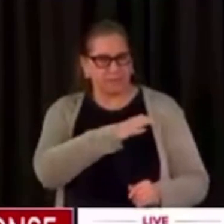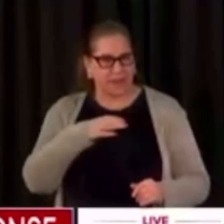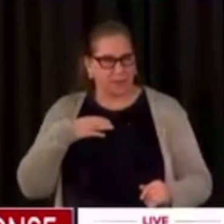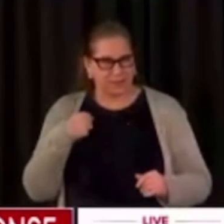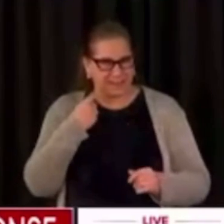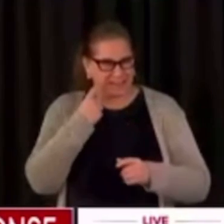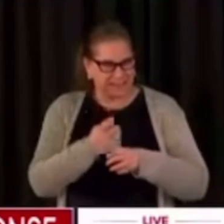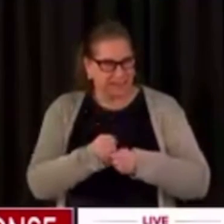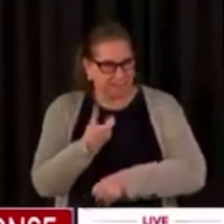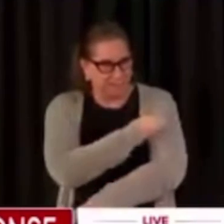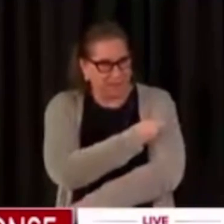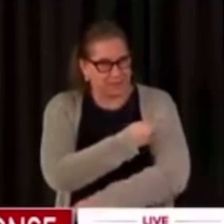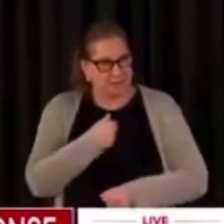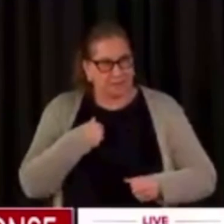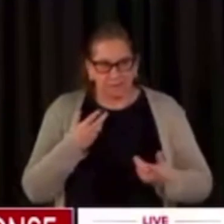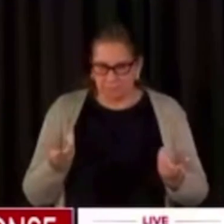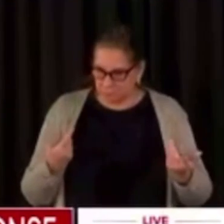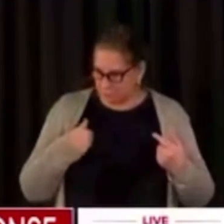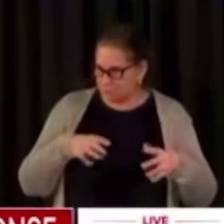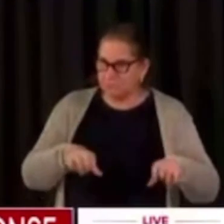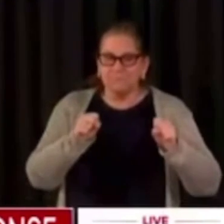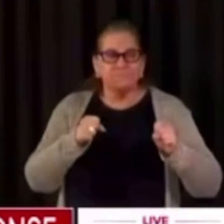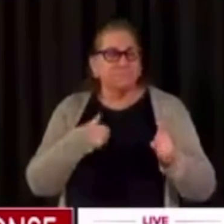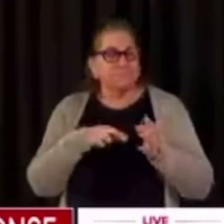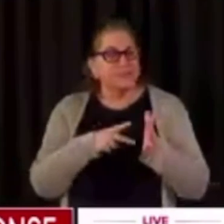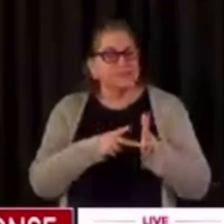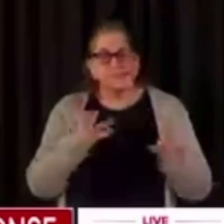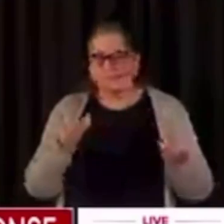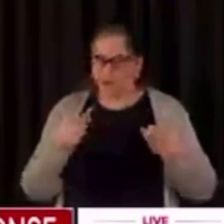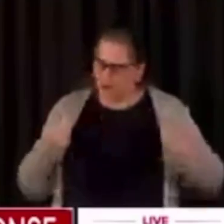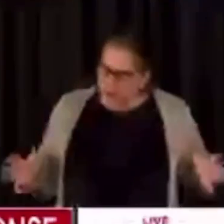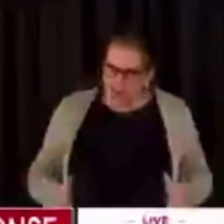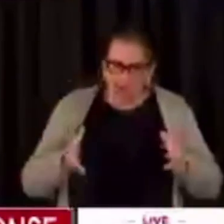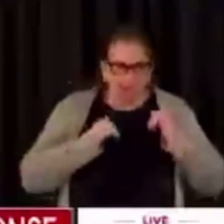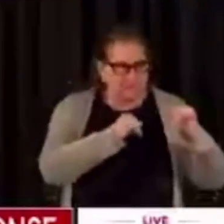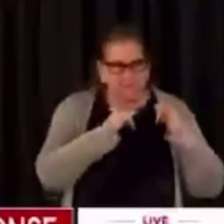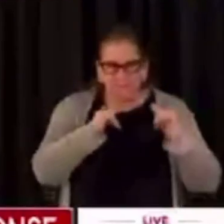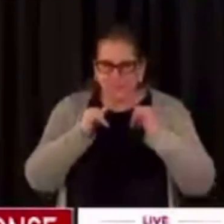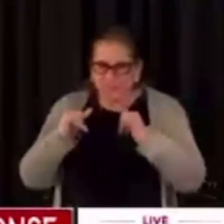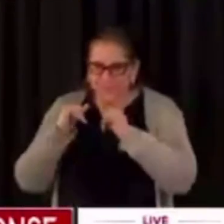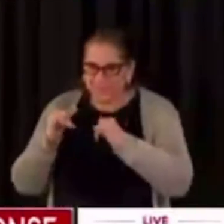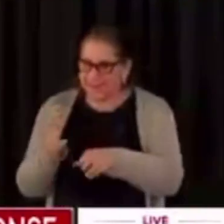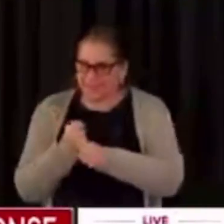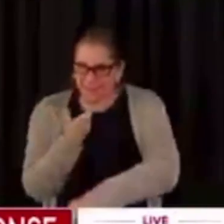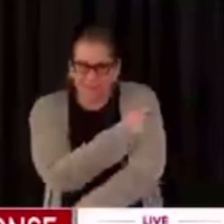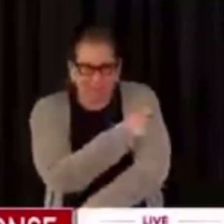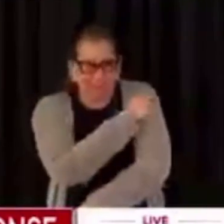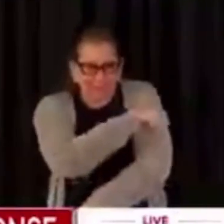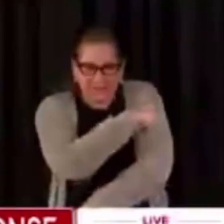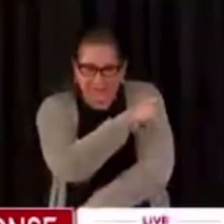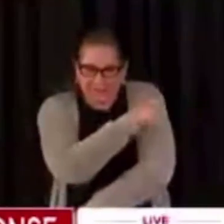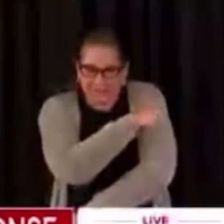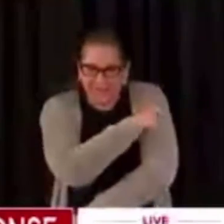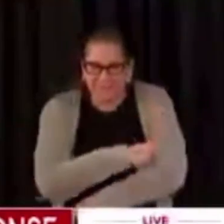vaccine. And of course, I am encouraging you to be sure to get the vaccine as well. We want to